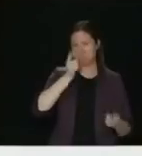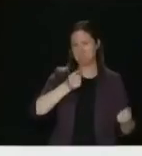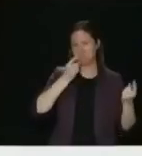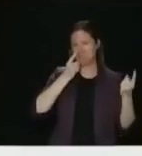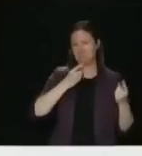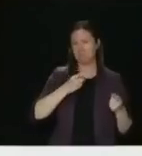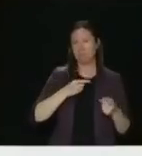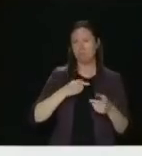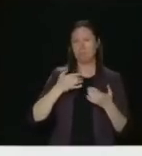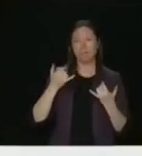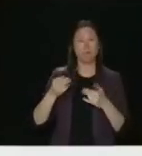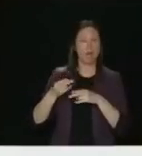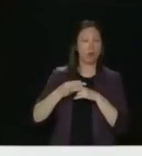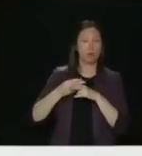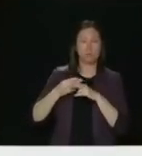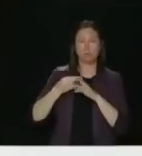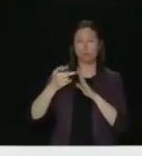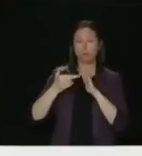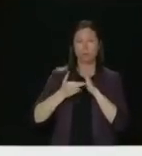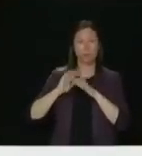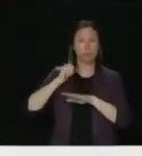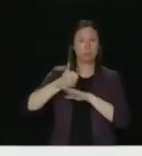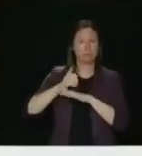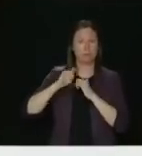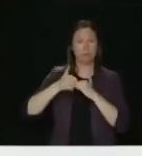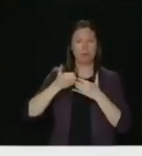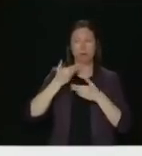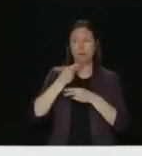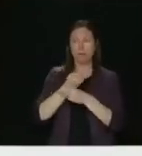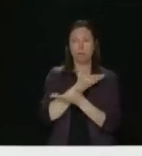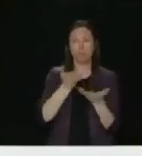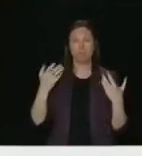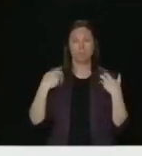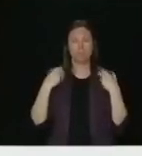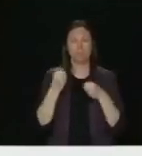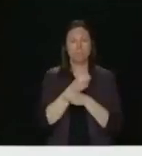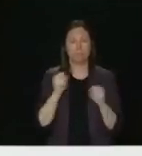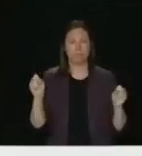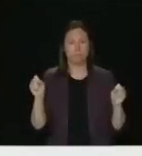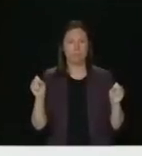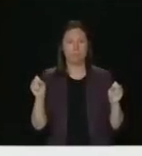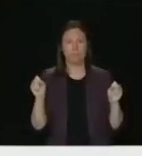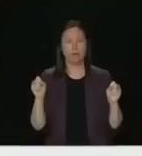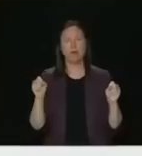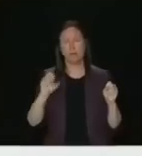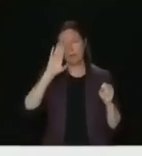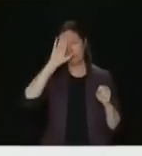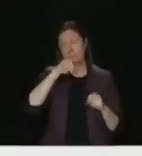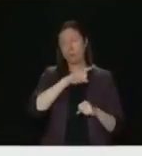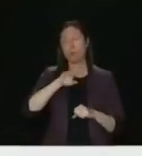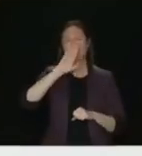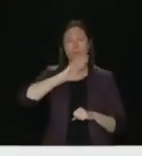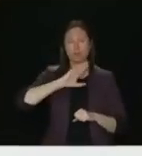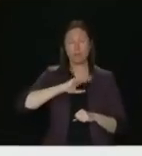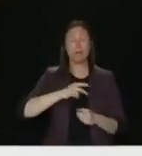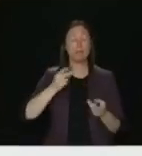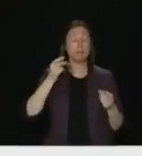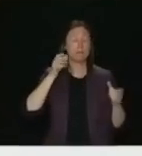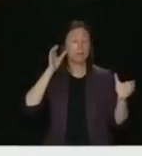with the temporary measures we had to put forward to keep people safe. I know people are frustrated. I hear